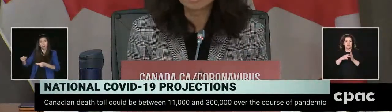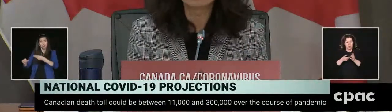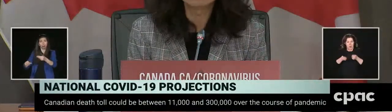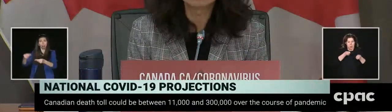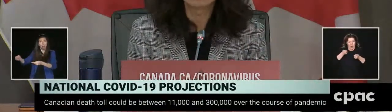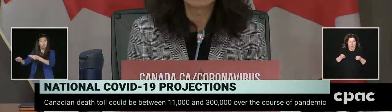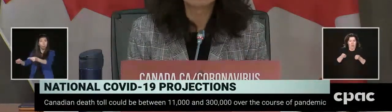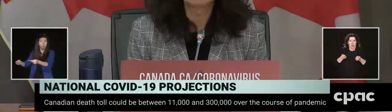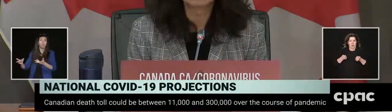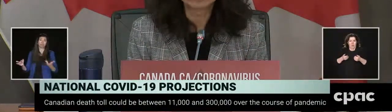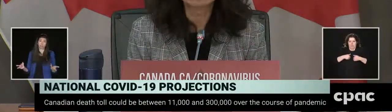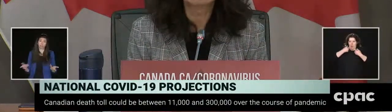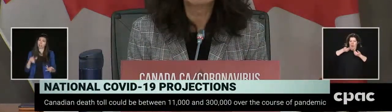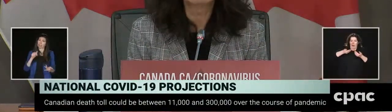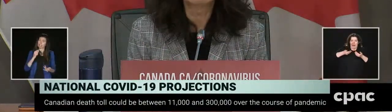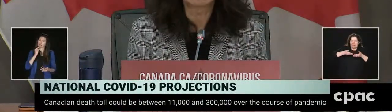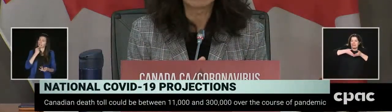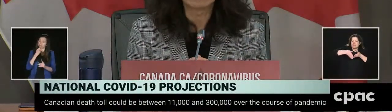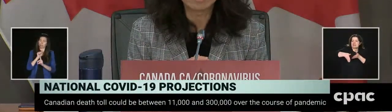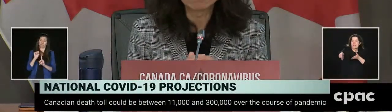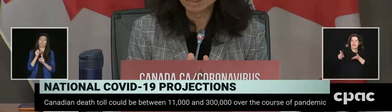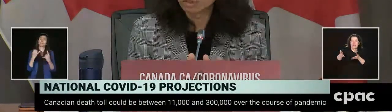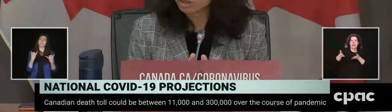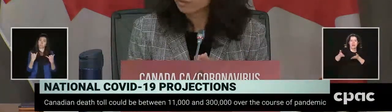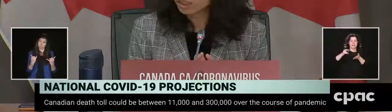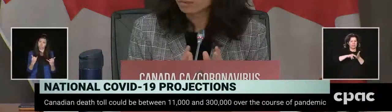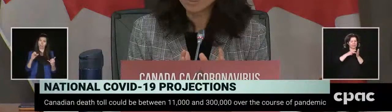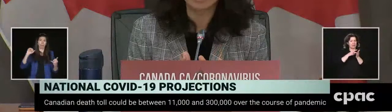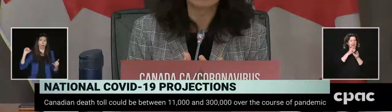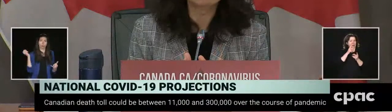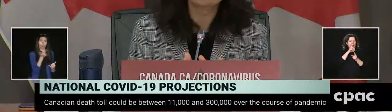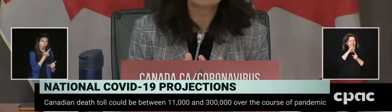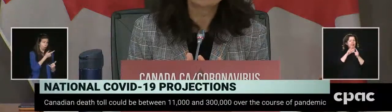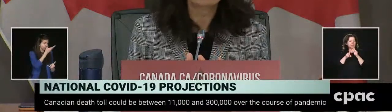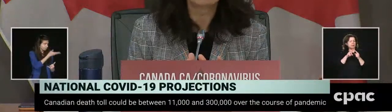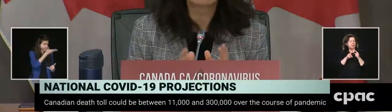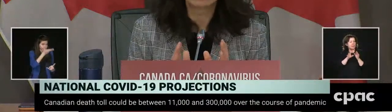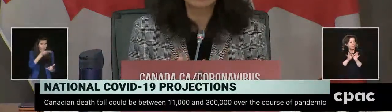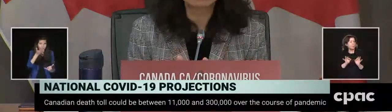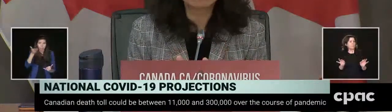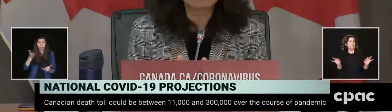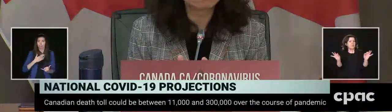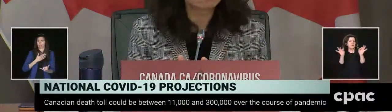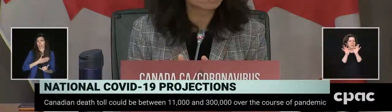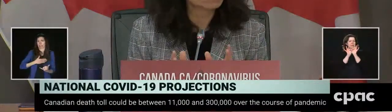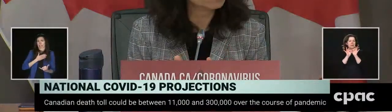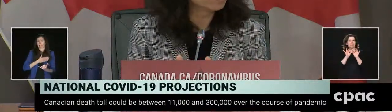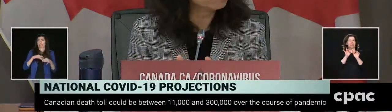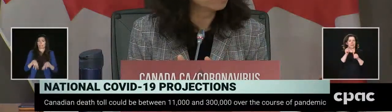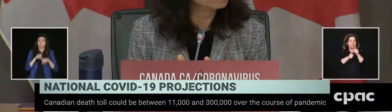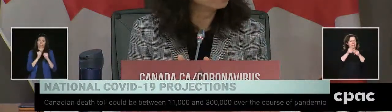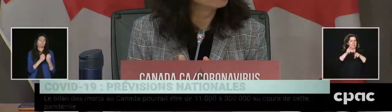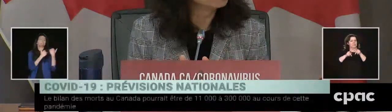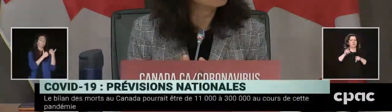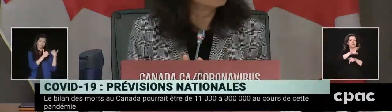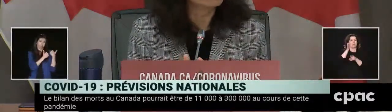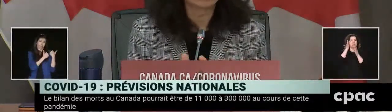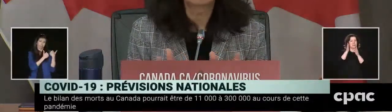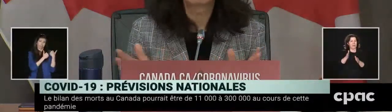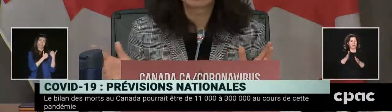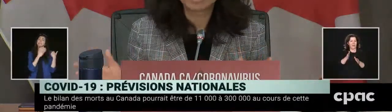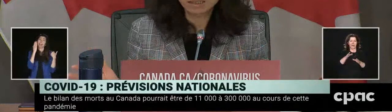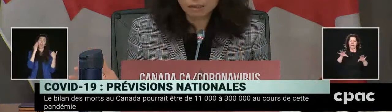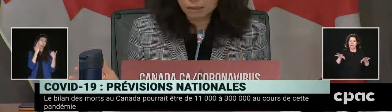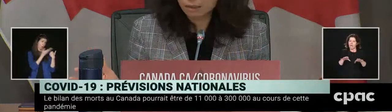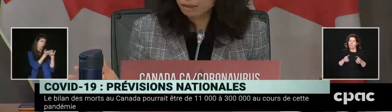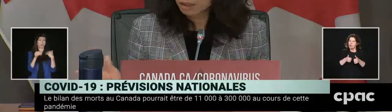every Canadian should do our utmost. And we know we can. We're a resilient group of people. We